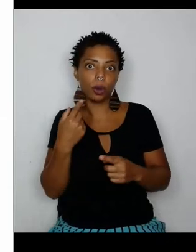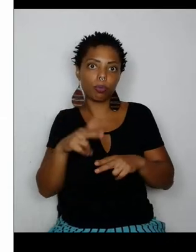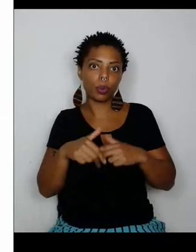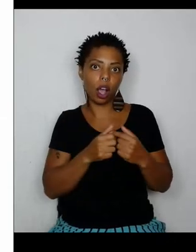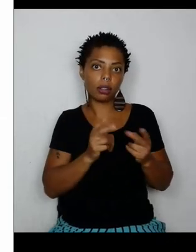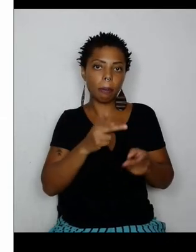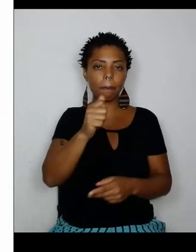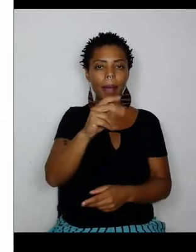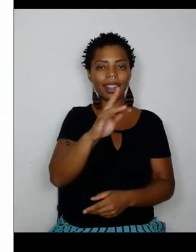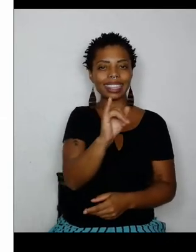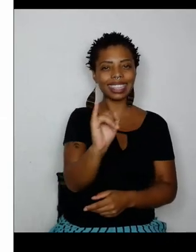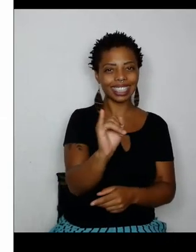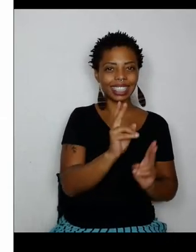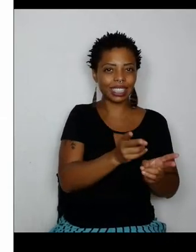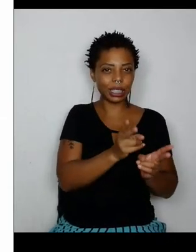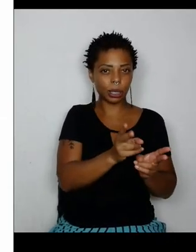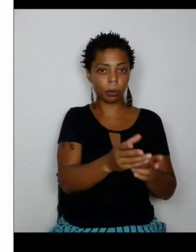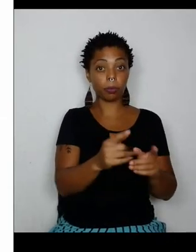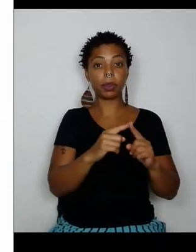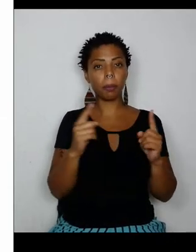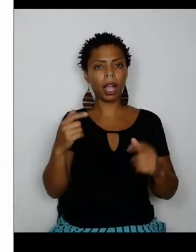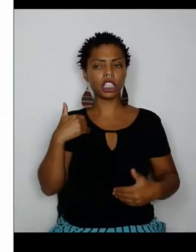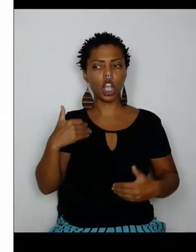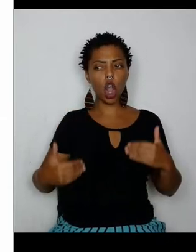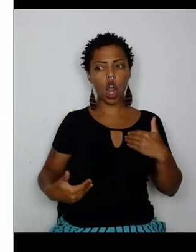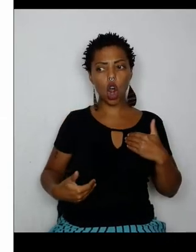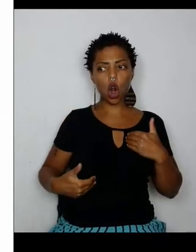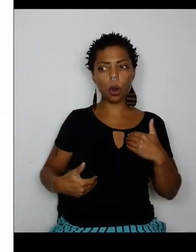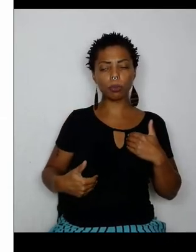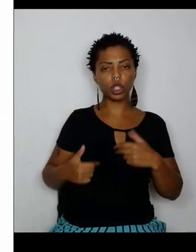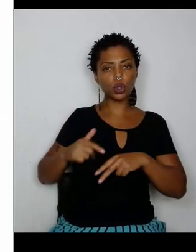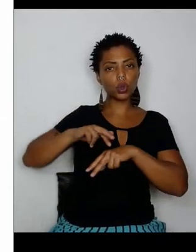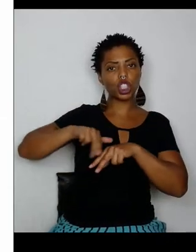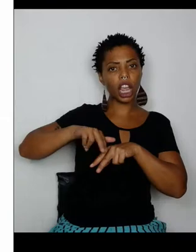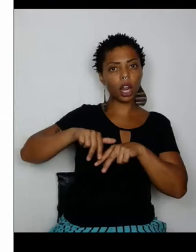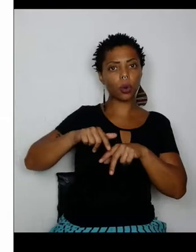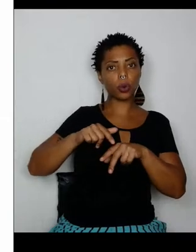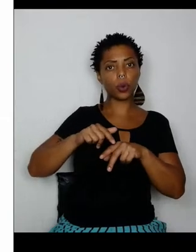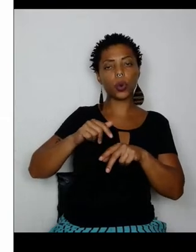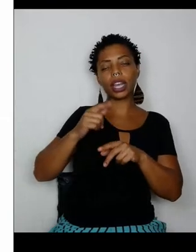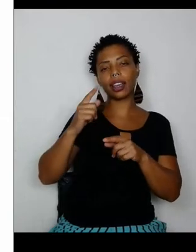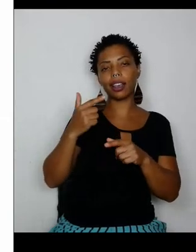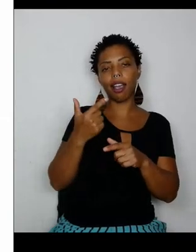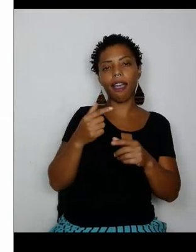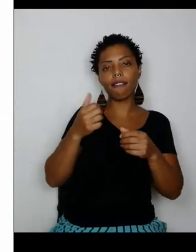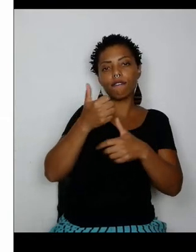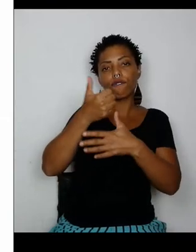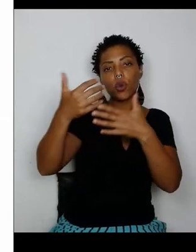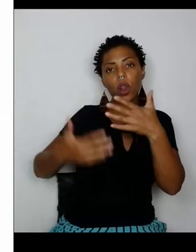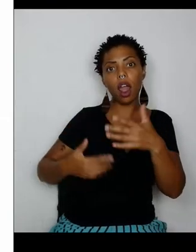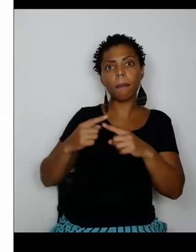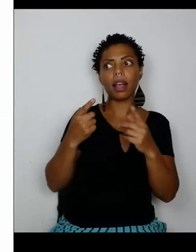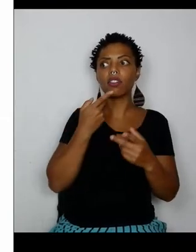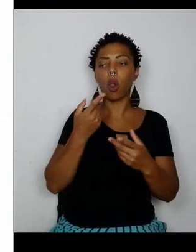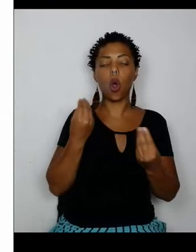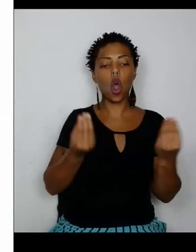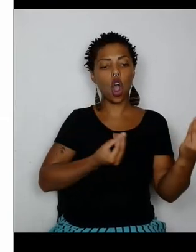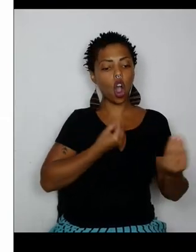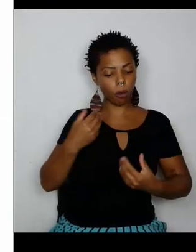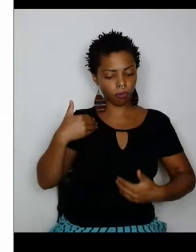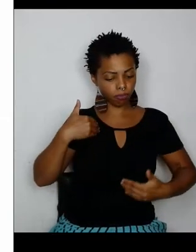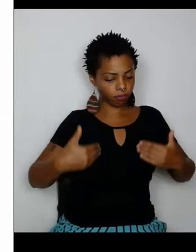disappear to ensure his transcendence as disembodied and divinely inspired the ambivalence of identity defines